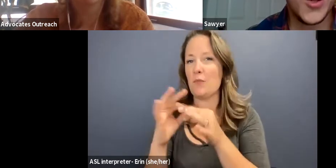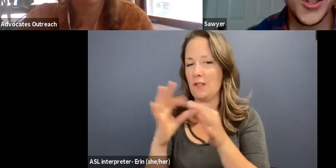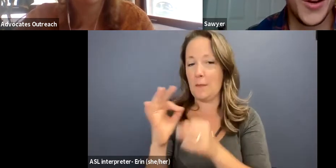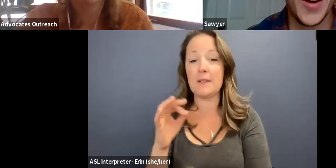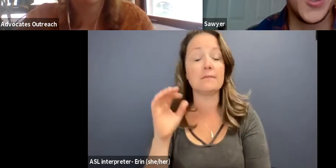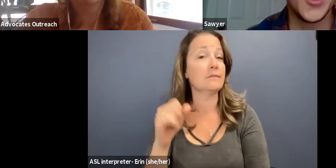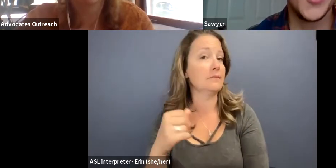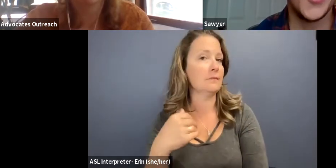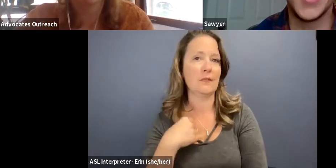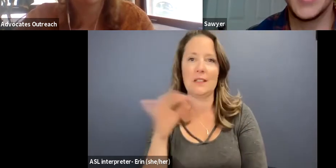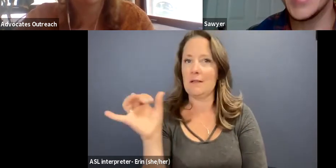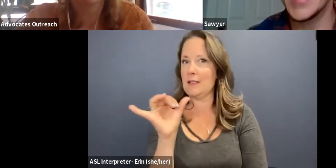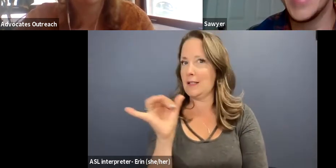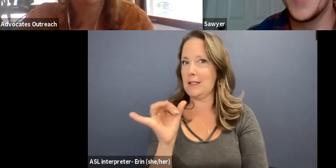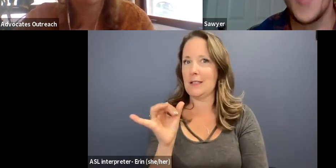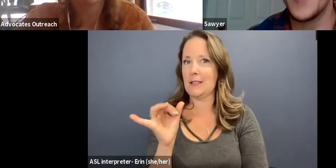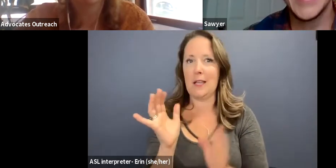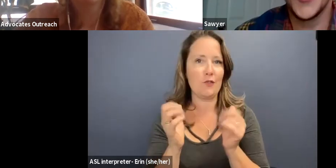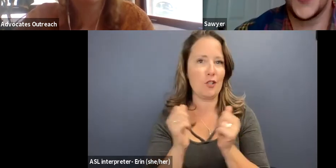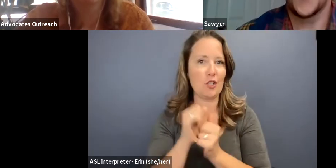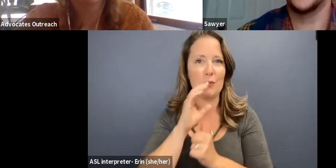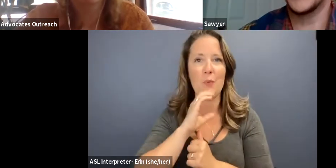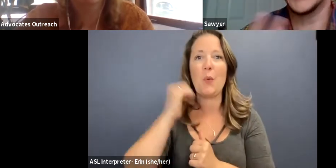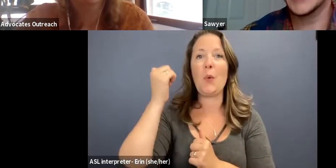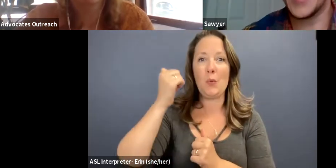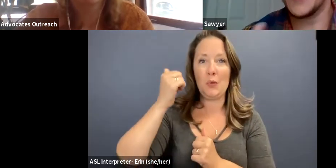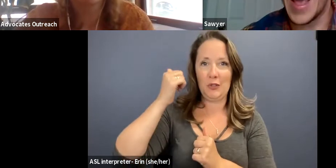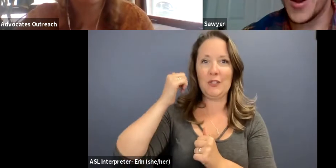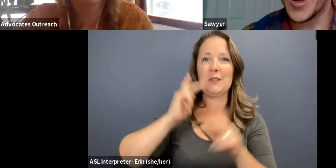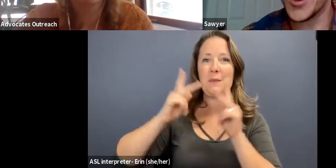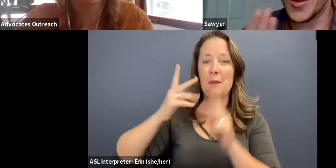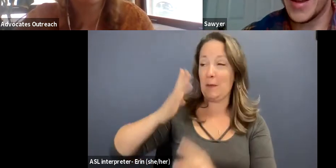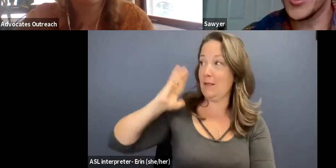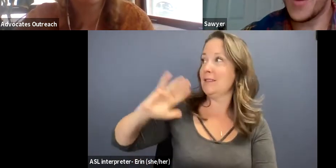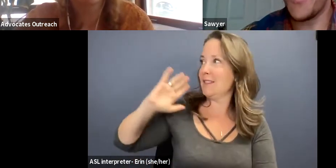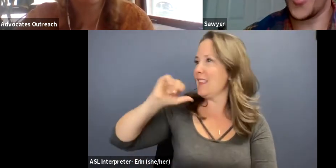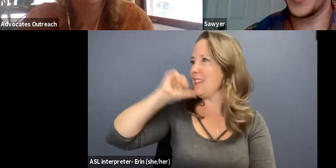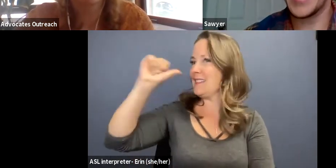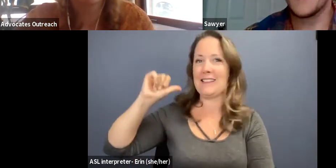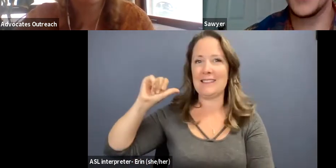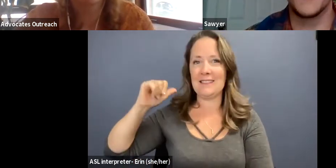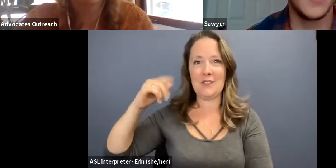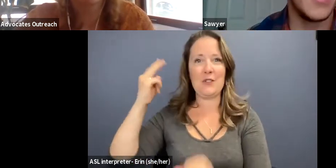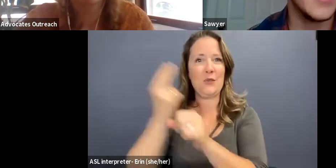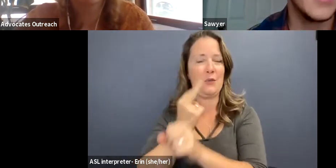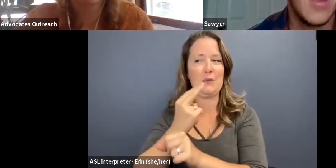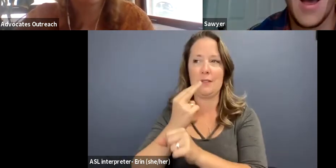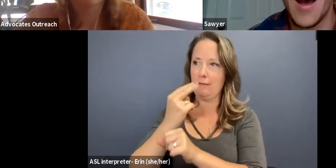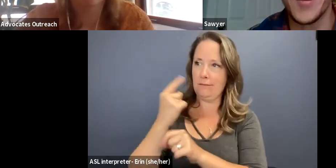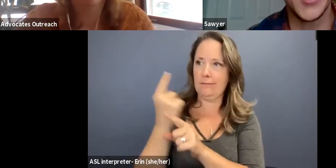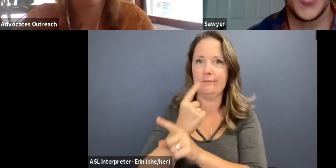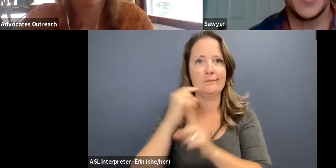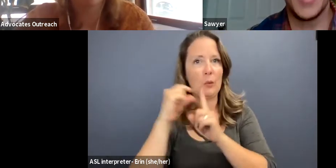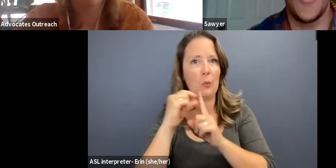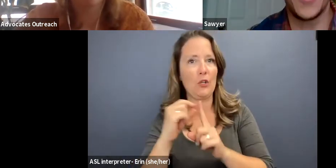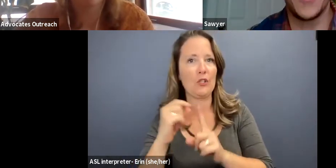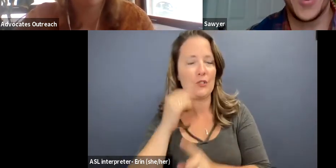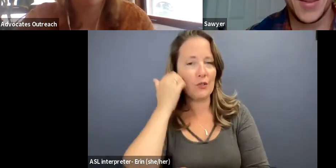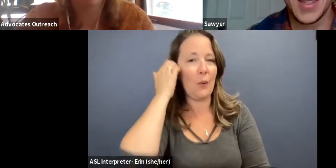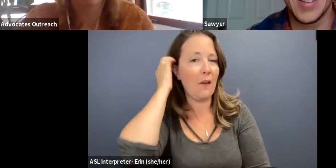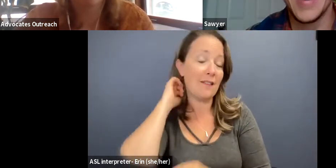safety and things like that. It's also okay to just talk with your own kids and be like,